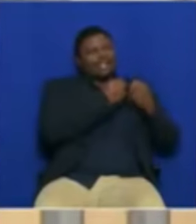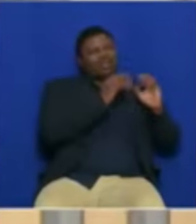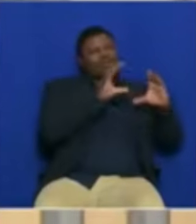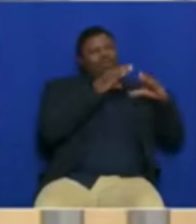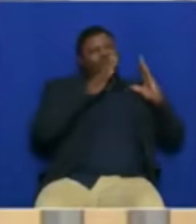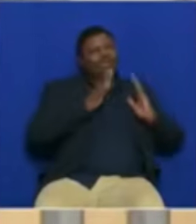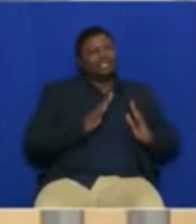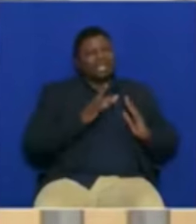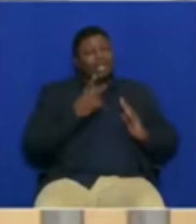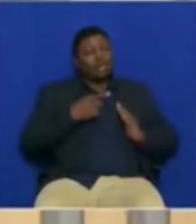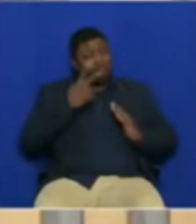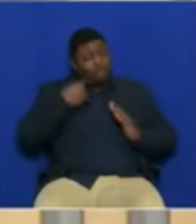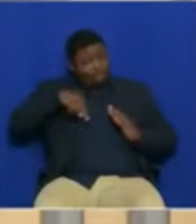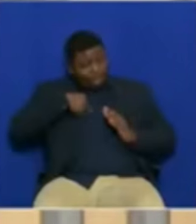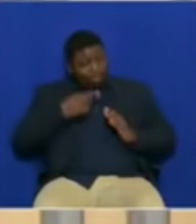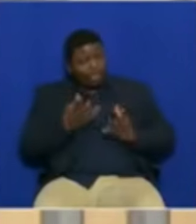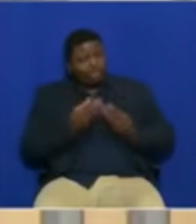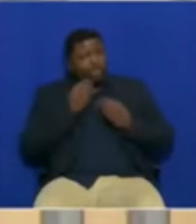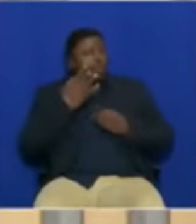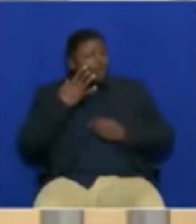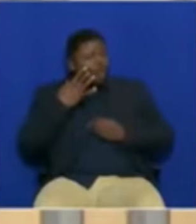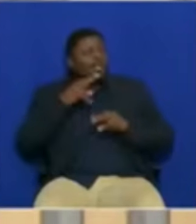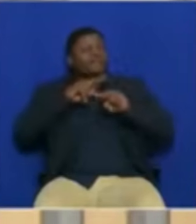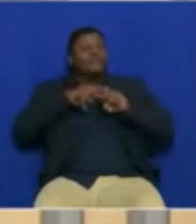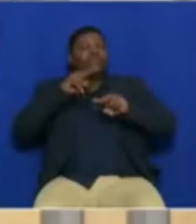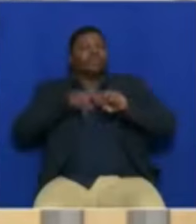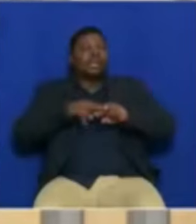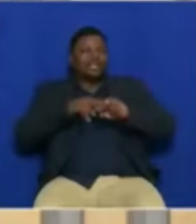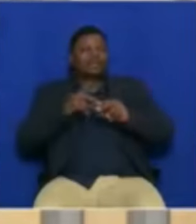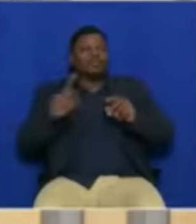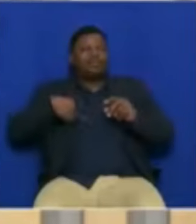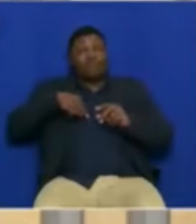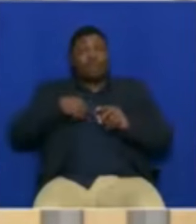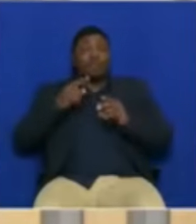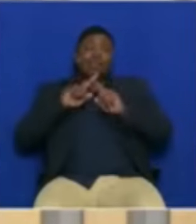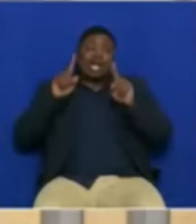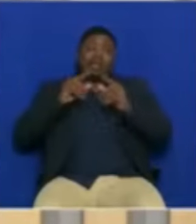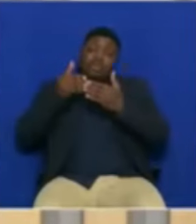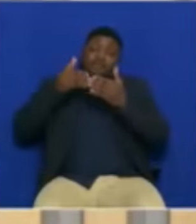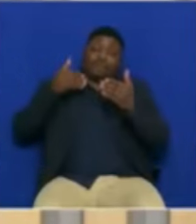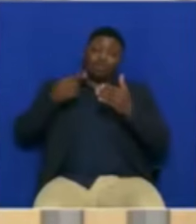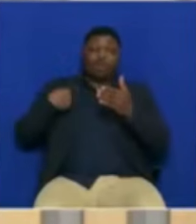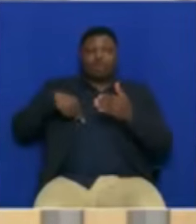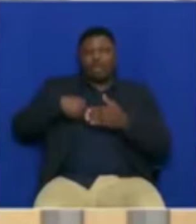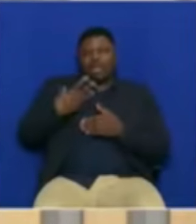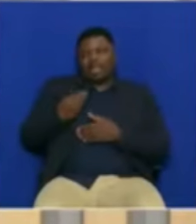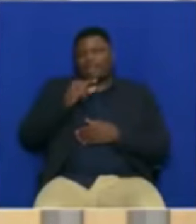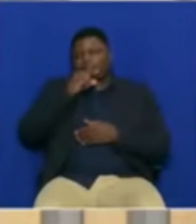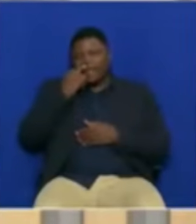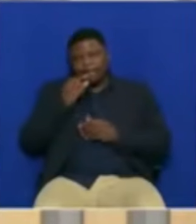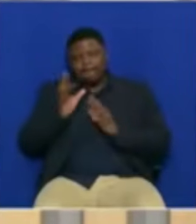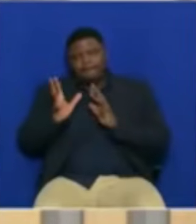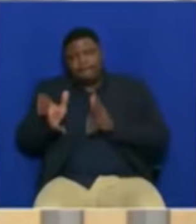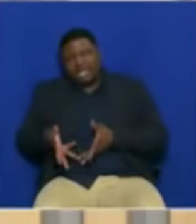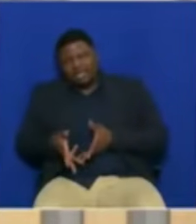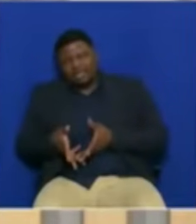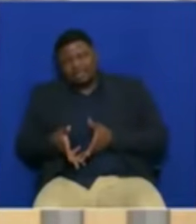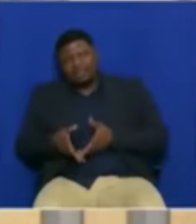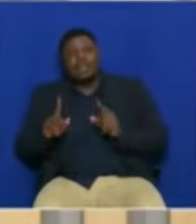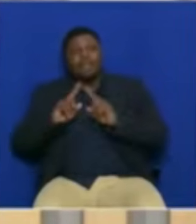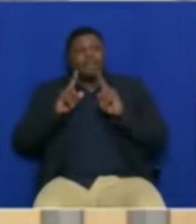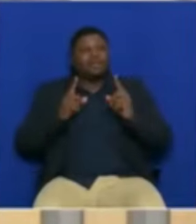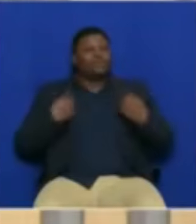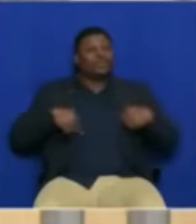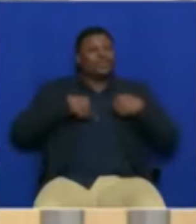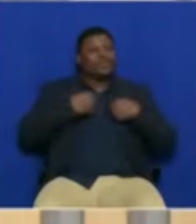from BMW, all we had was the name. We didn't know exactly initially which BMW it was, because initially